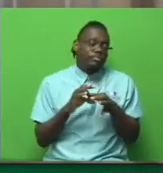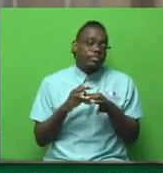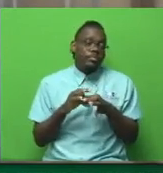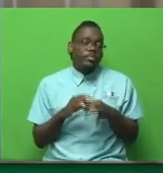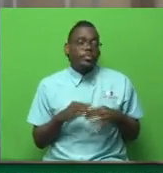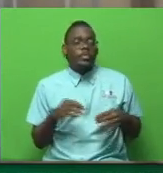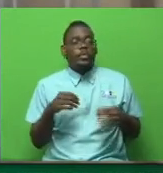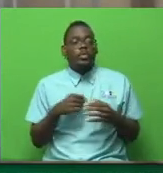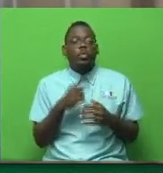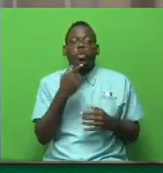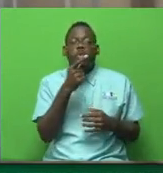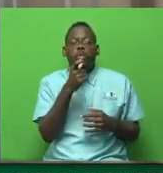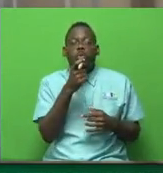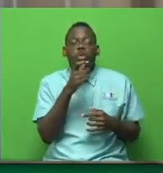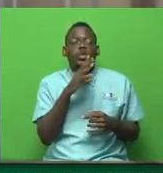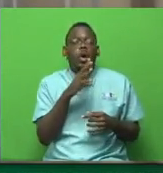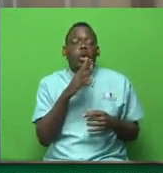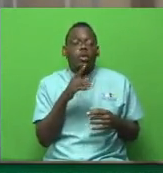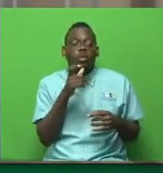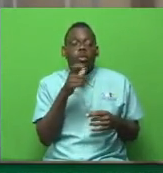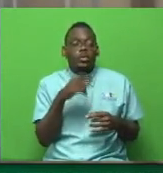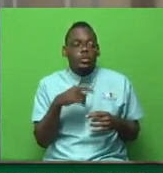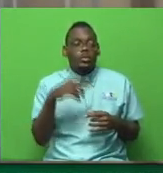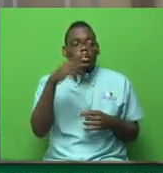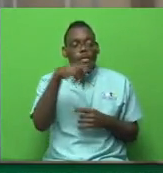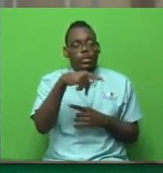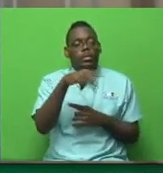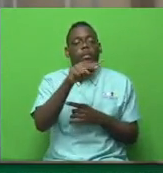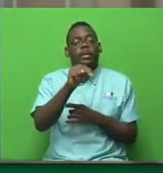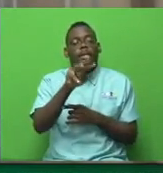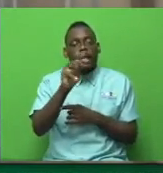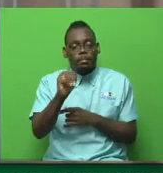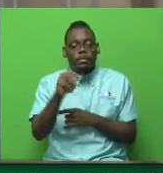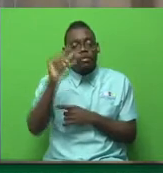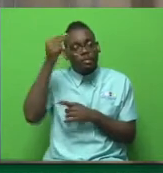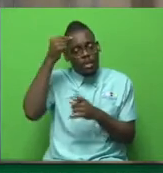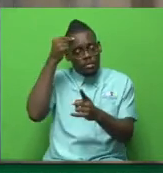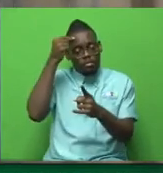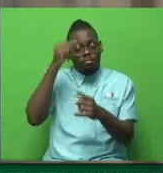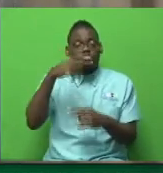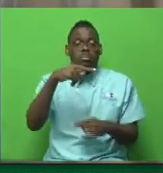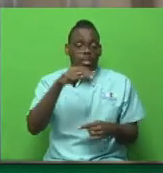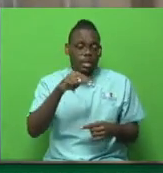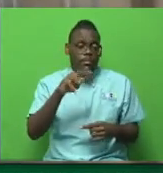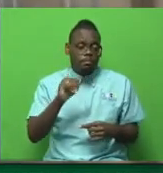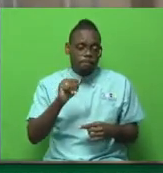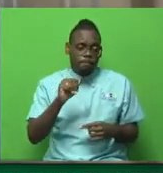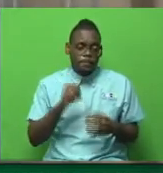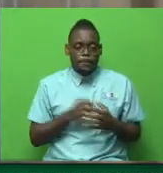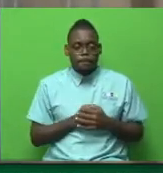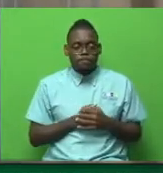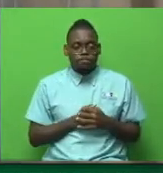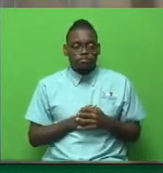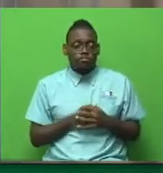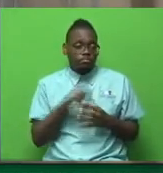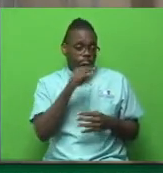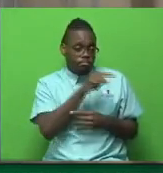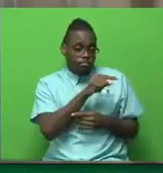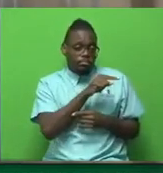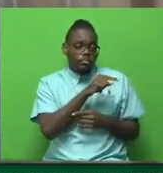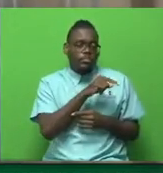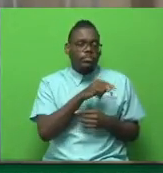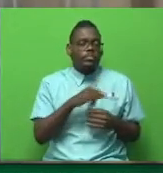today spoke as the minister in the Ministry of Finance and that his his statement clearly signals the population